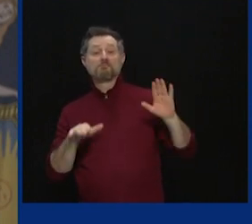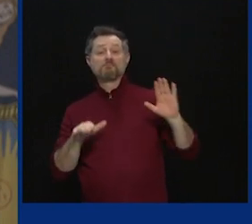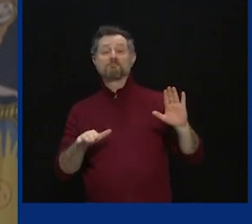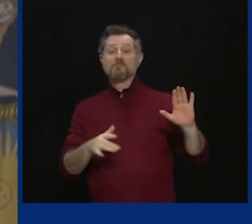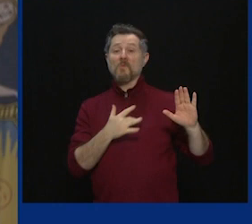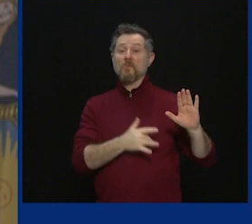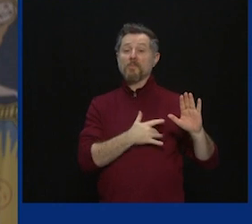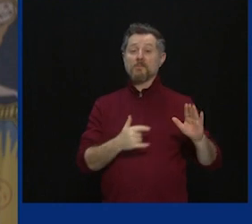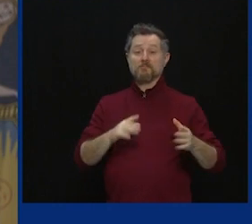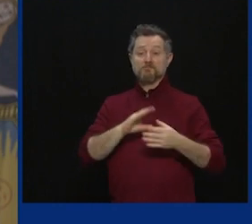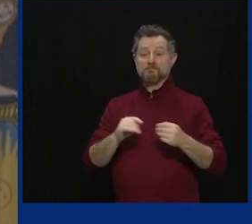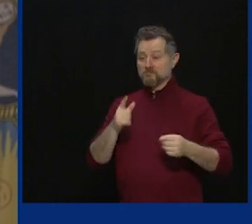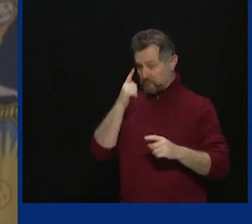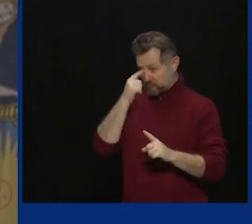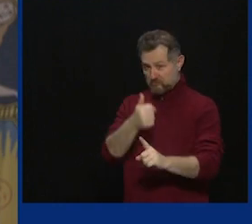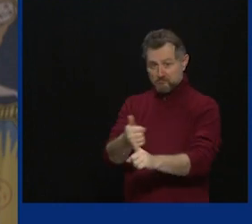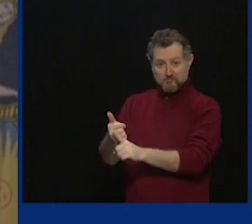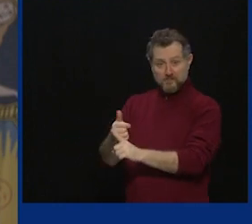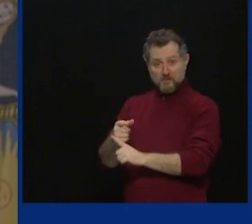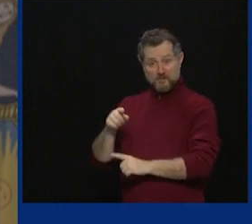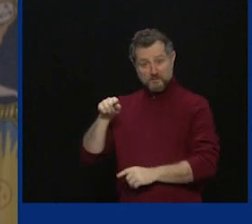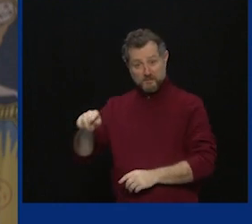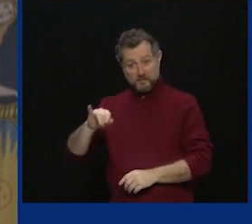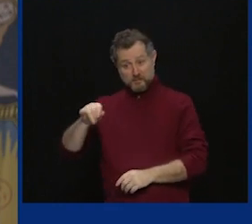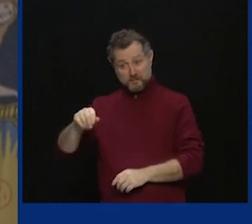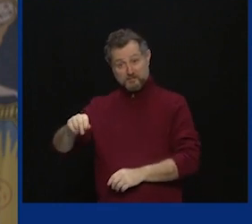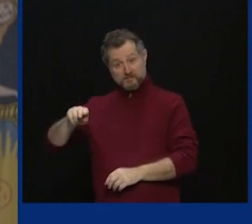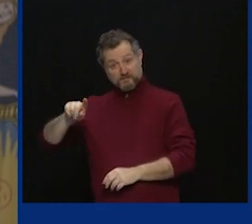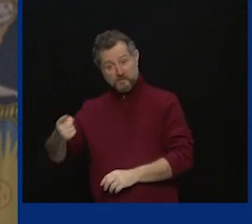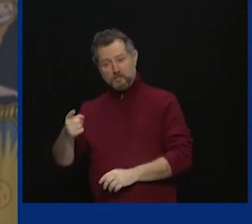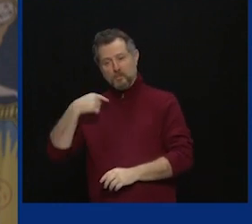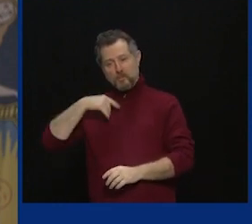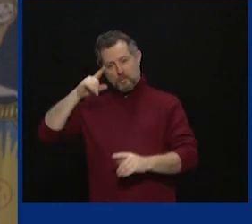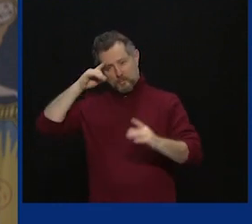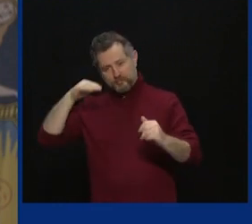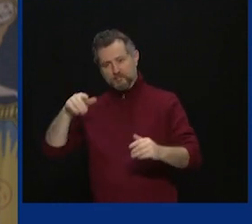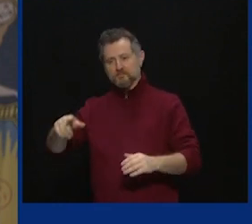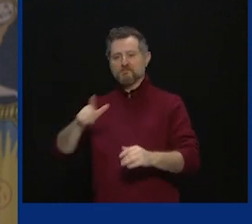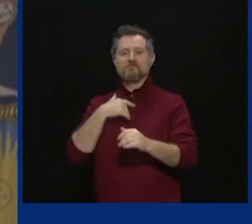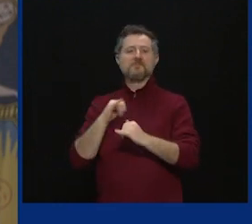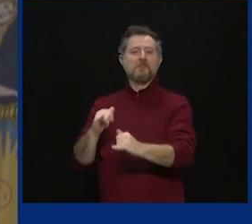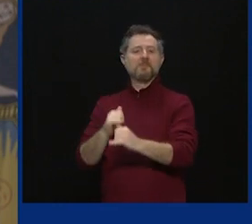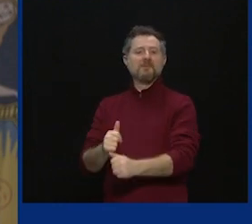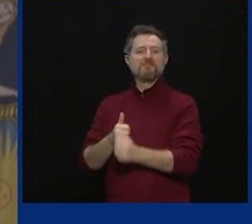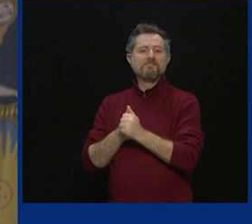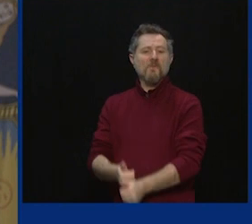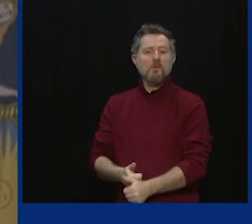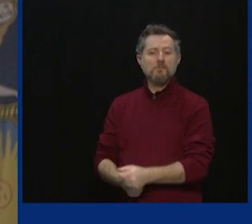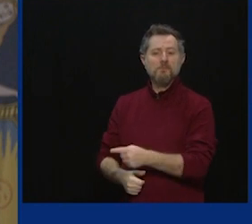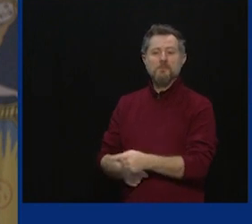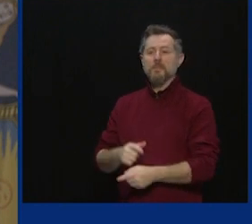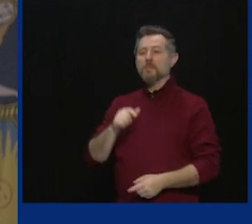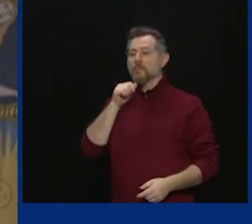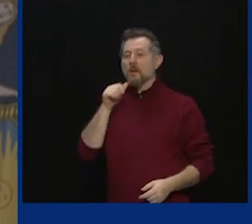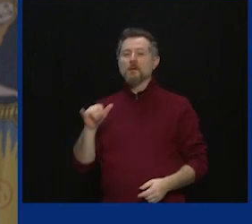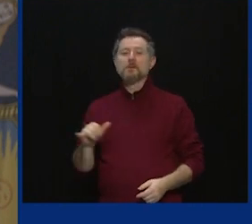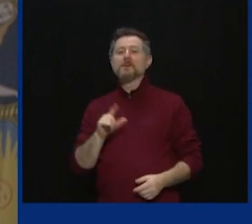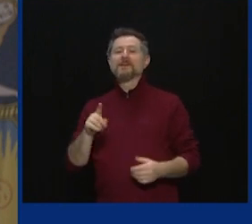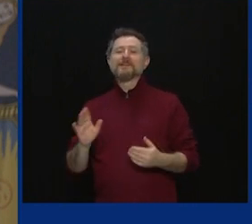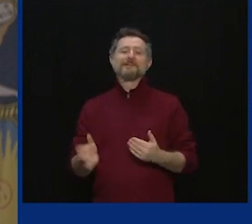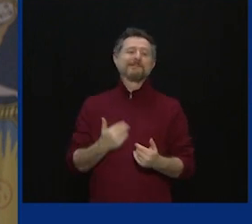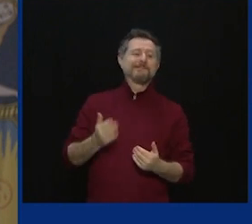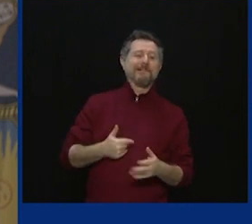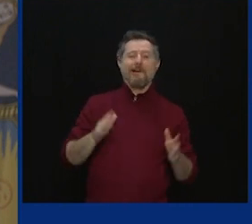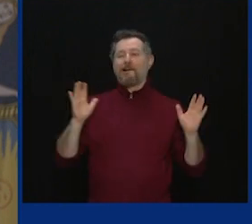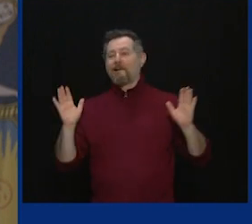that's a responsibility we have. It is not always the easiest path. And we are not doing this to win any popularity